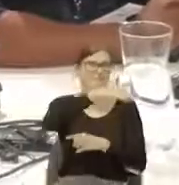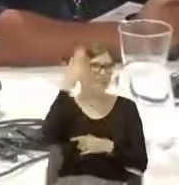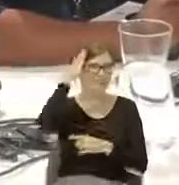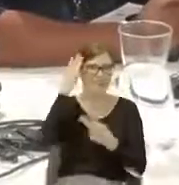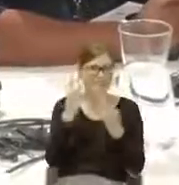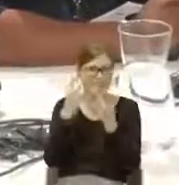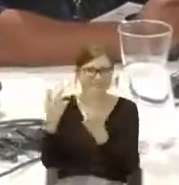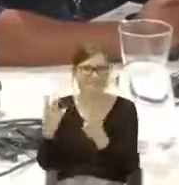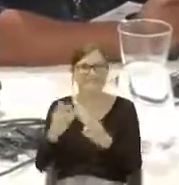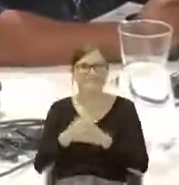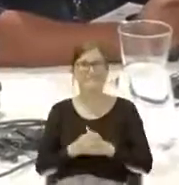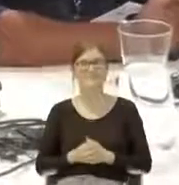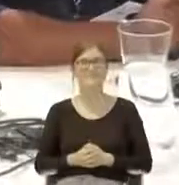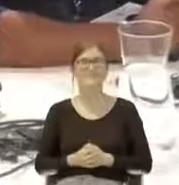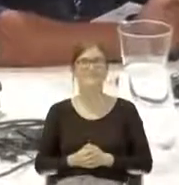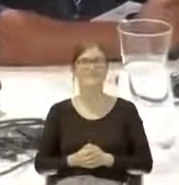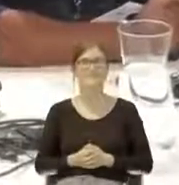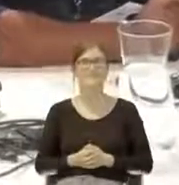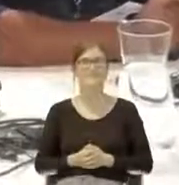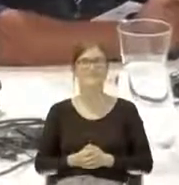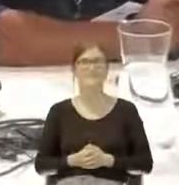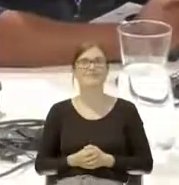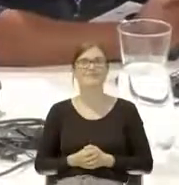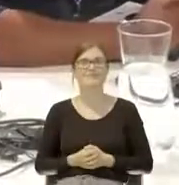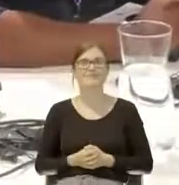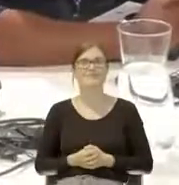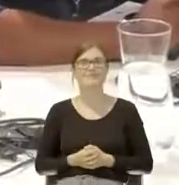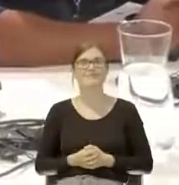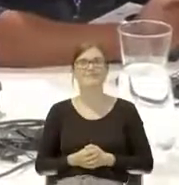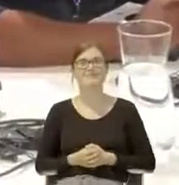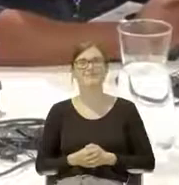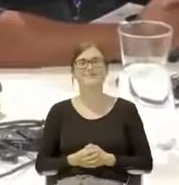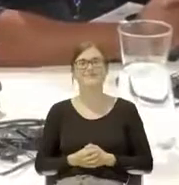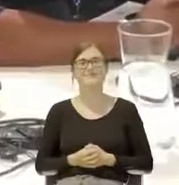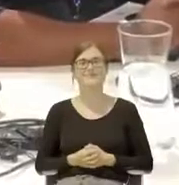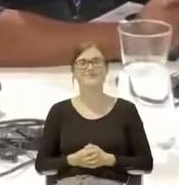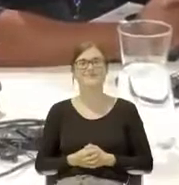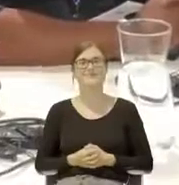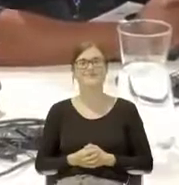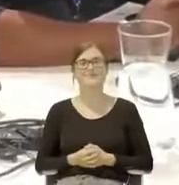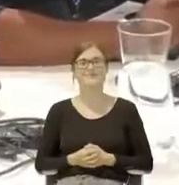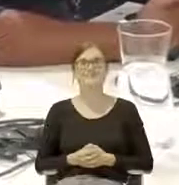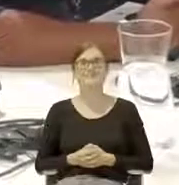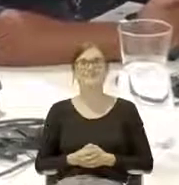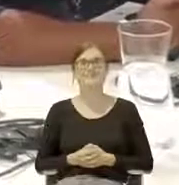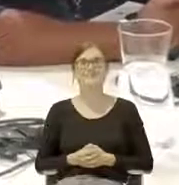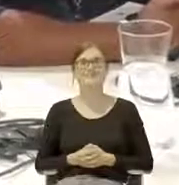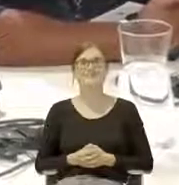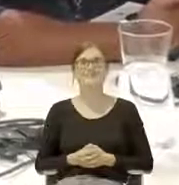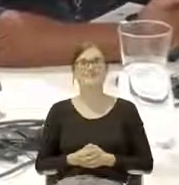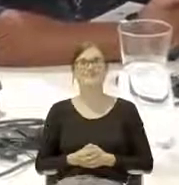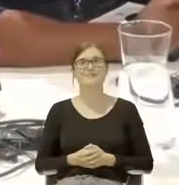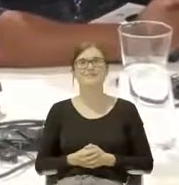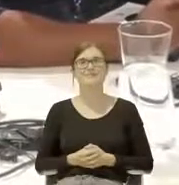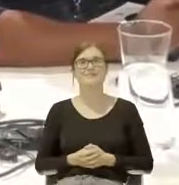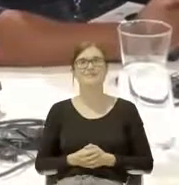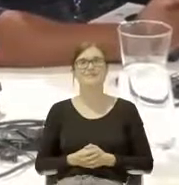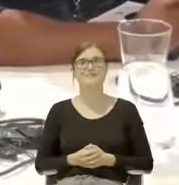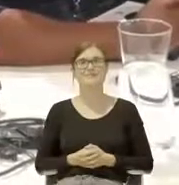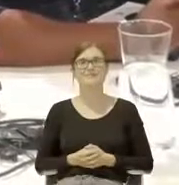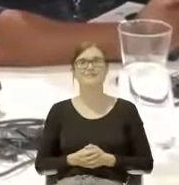pandemic. So we should remember not only the discovery that